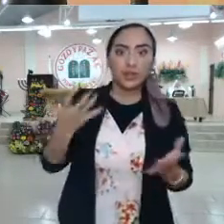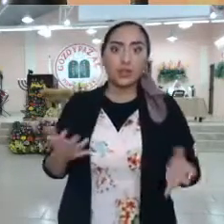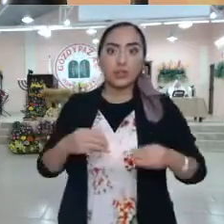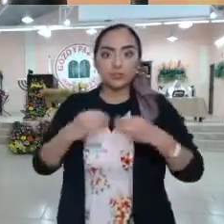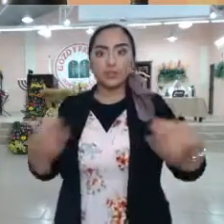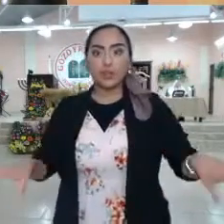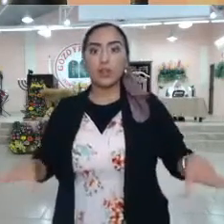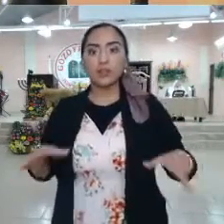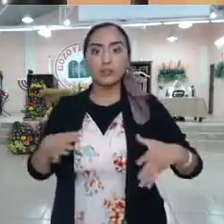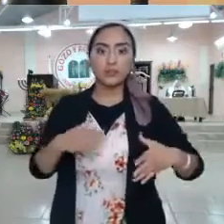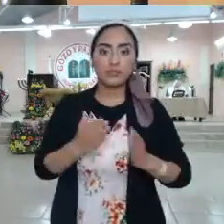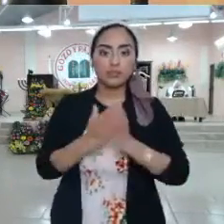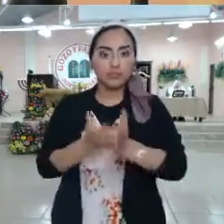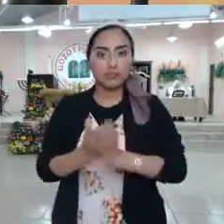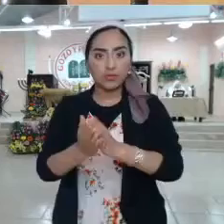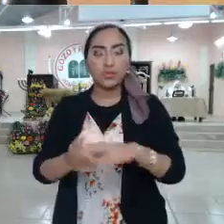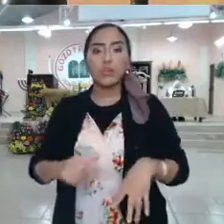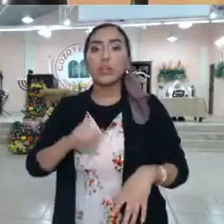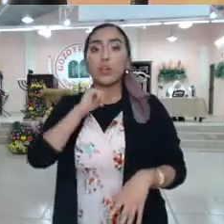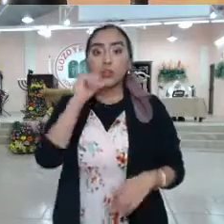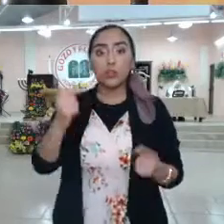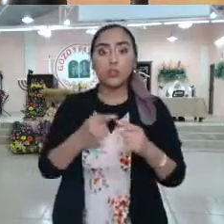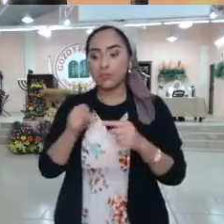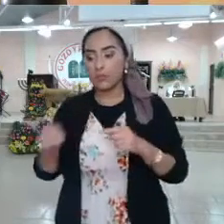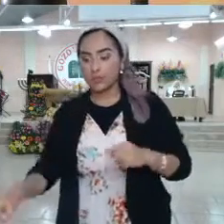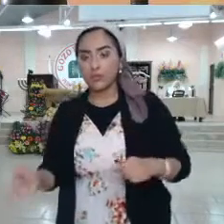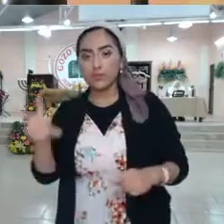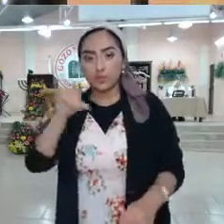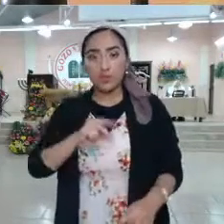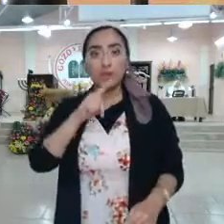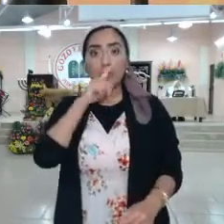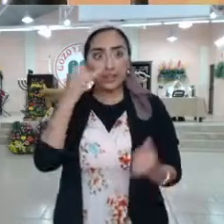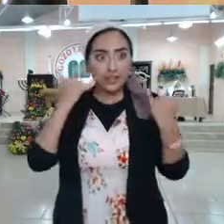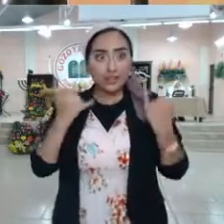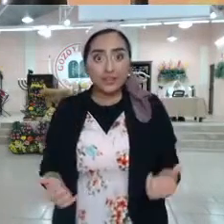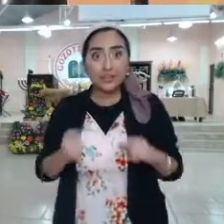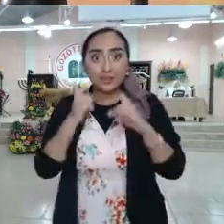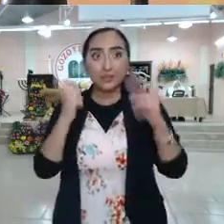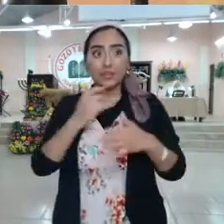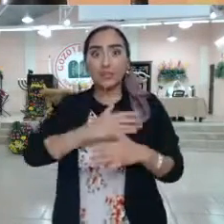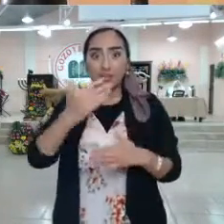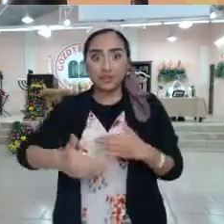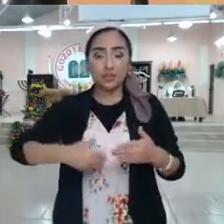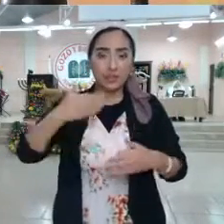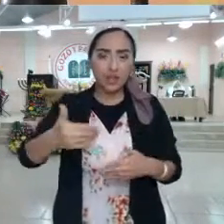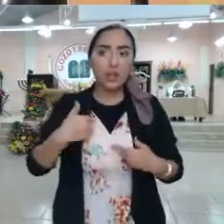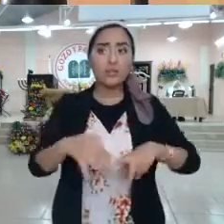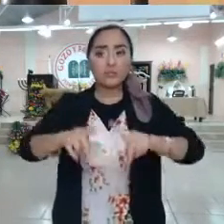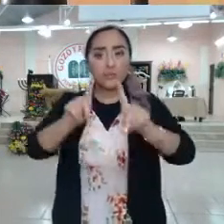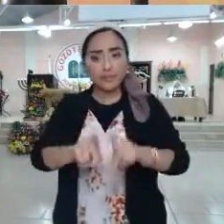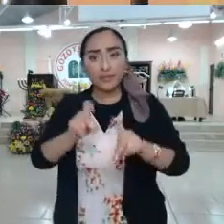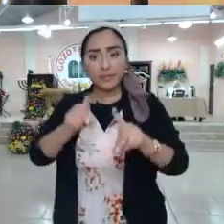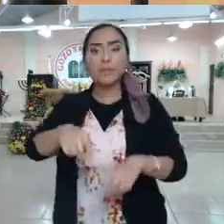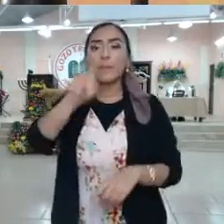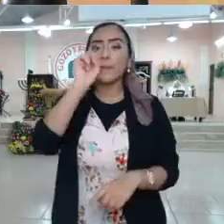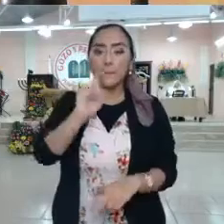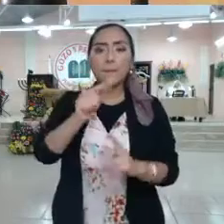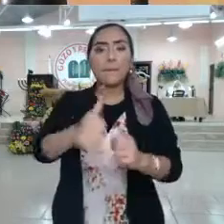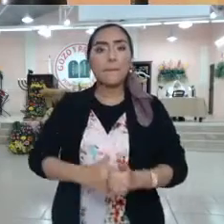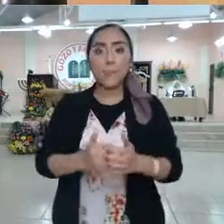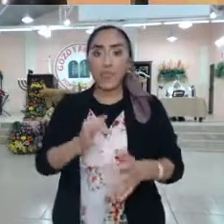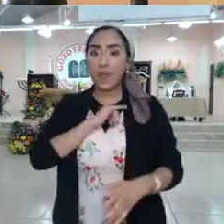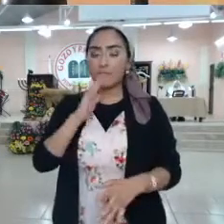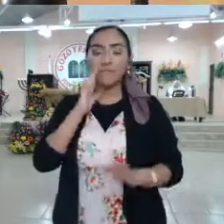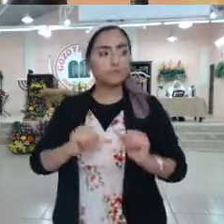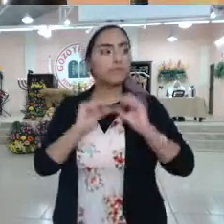sometimes not, because then you lose the rhythm. Don't go another way. Because it is after this feast, the trials start. You have